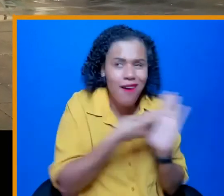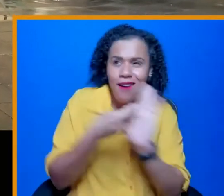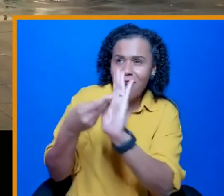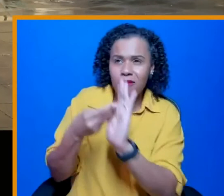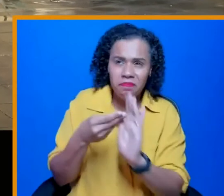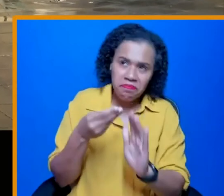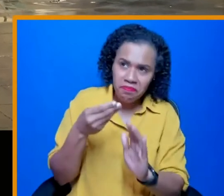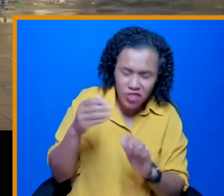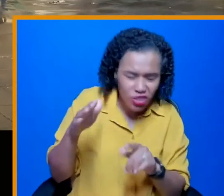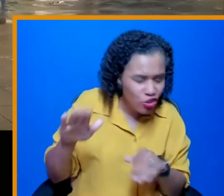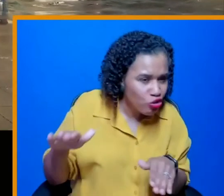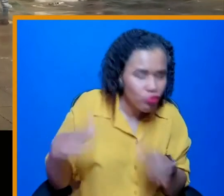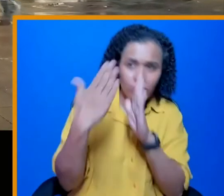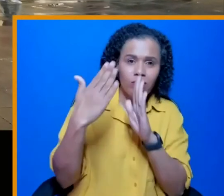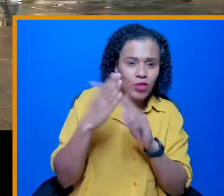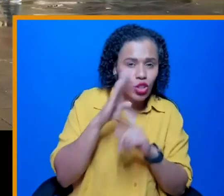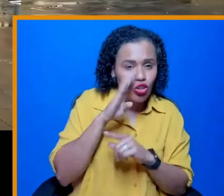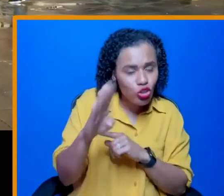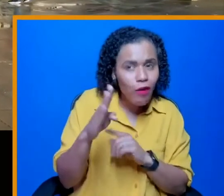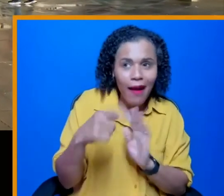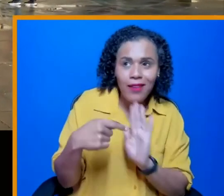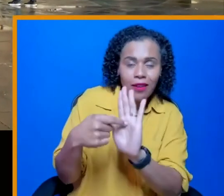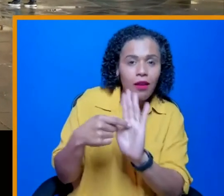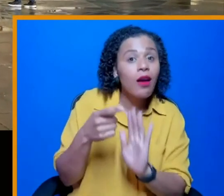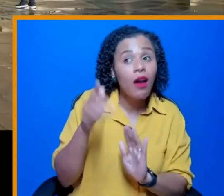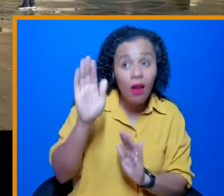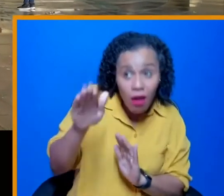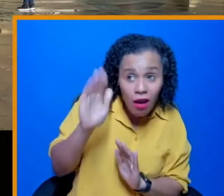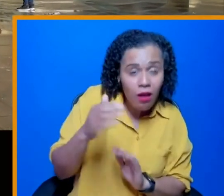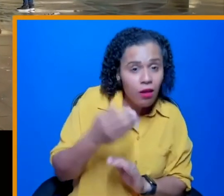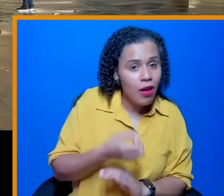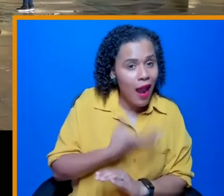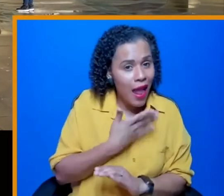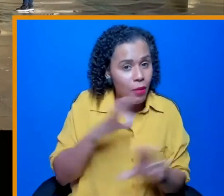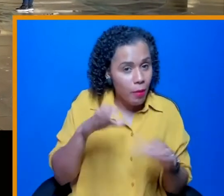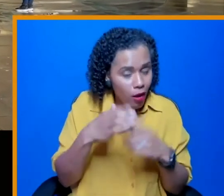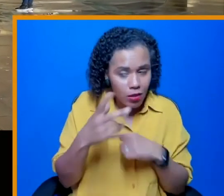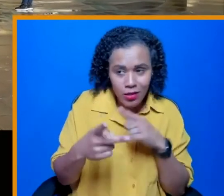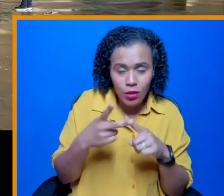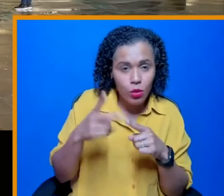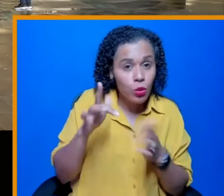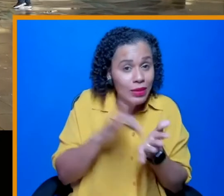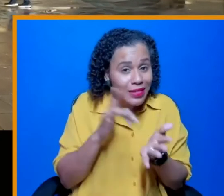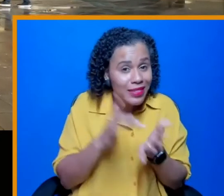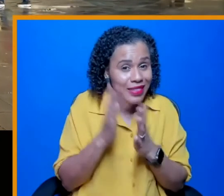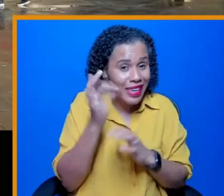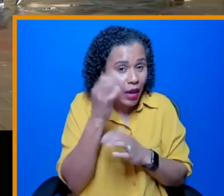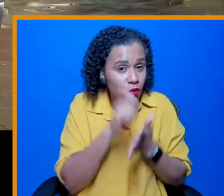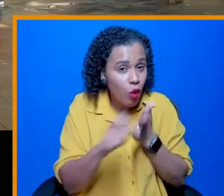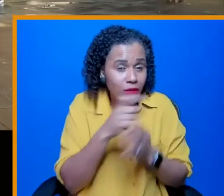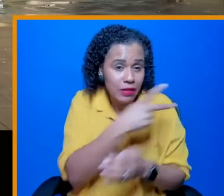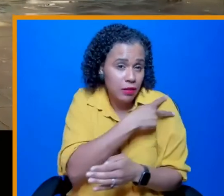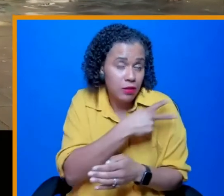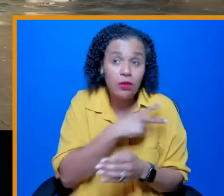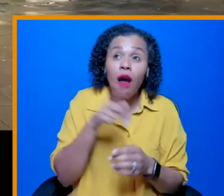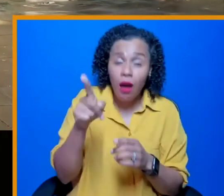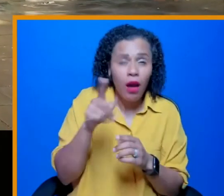hall and hold not only the Labour Party to account, but also the city council officers who are here to deliver services